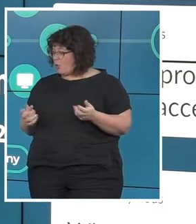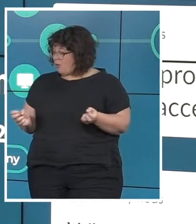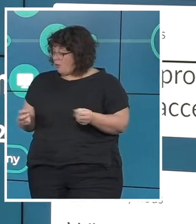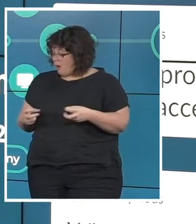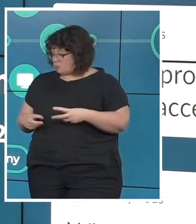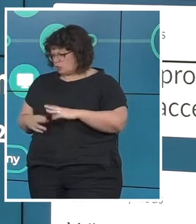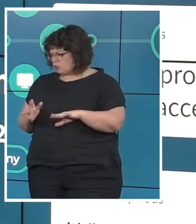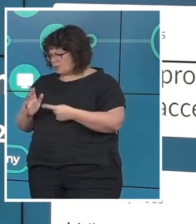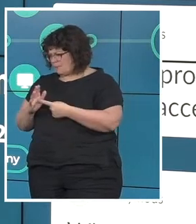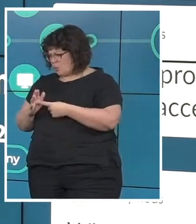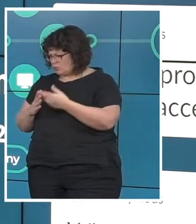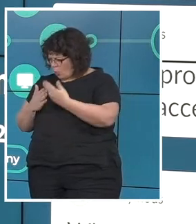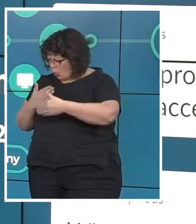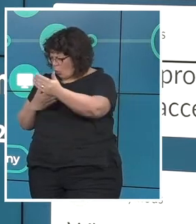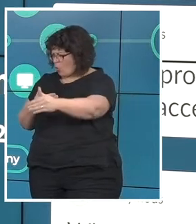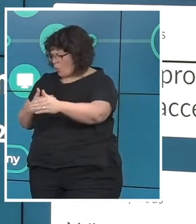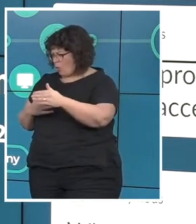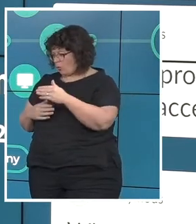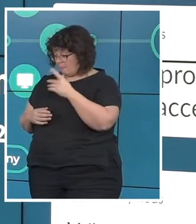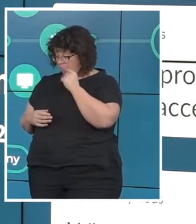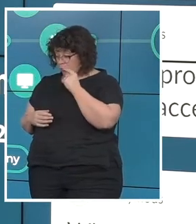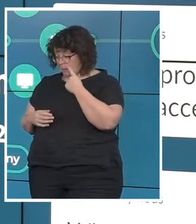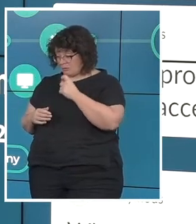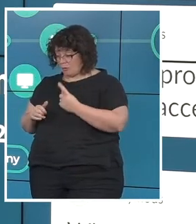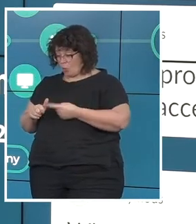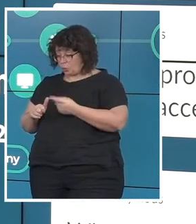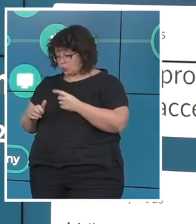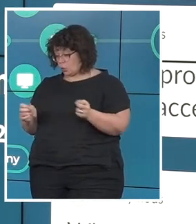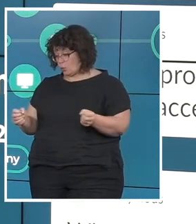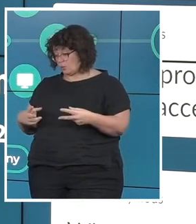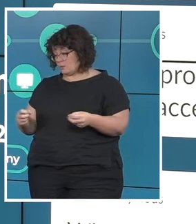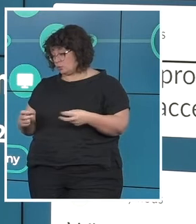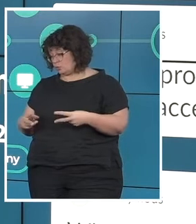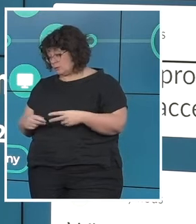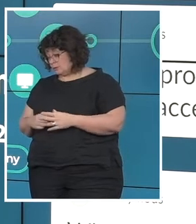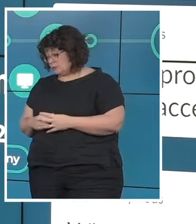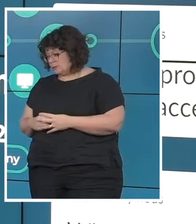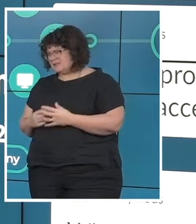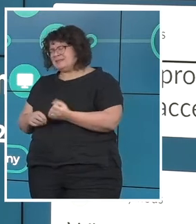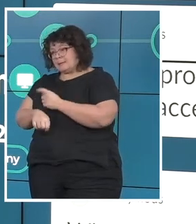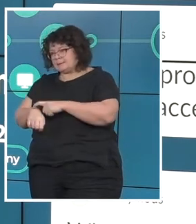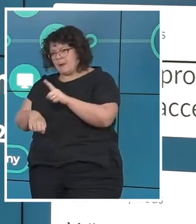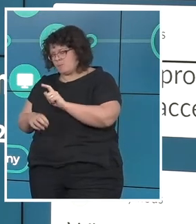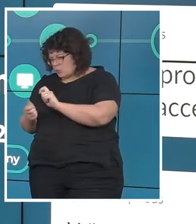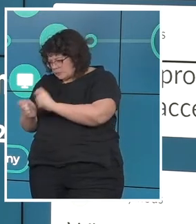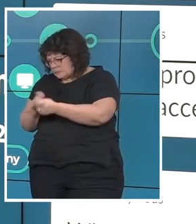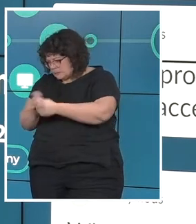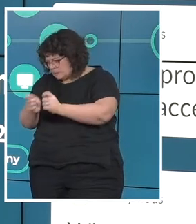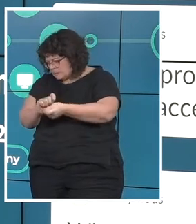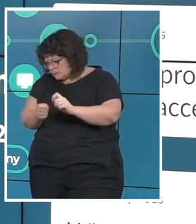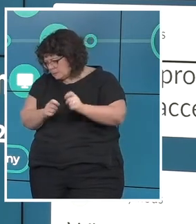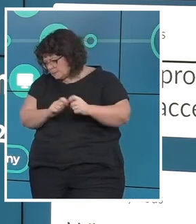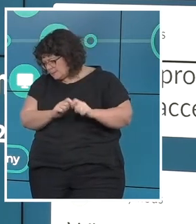on the screen, then you're bound to get the idea sooner or later. So for us, the cost of doing an hour's captioning on a